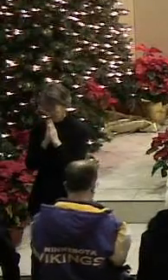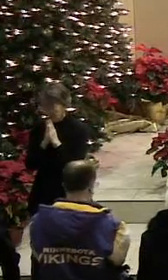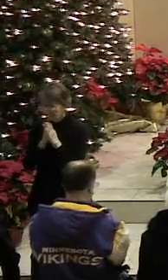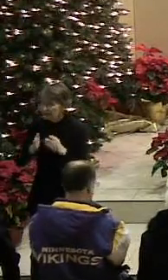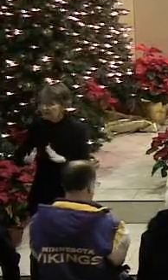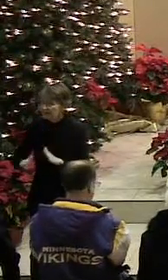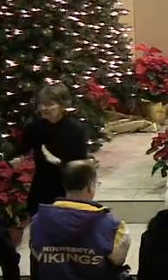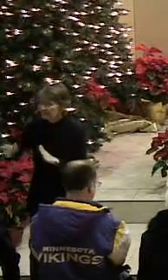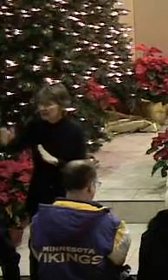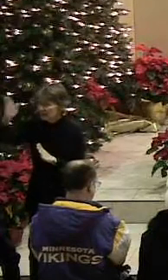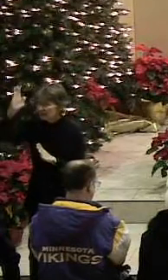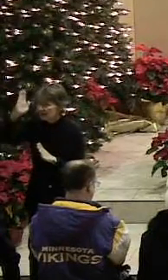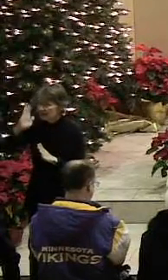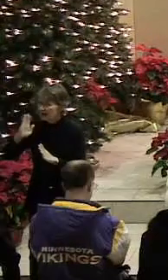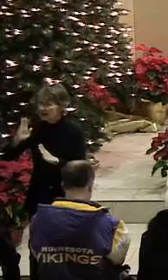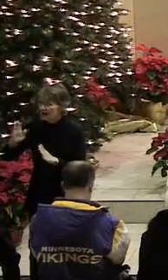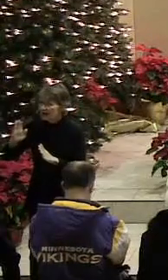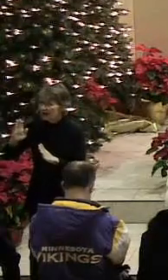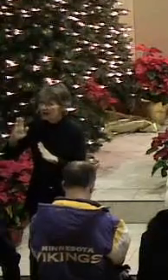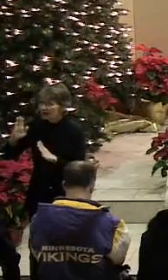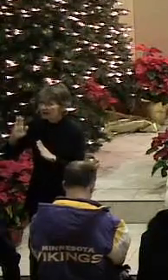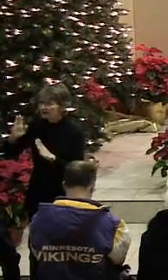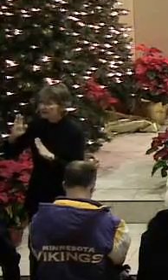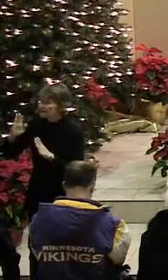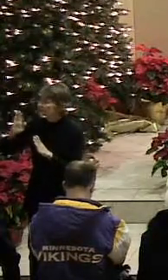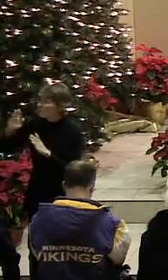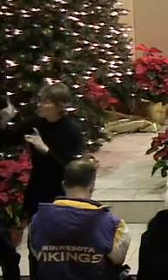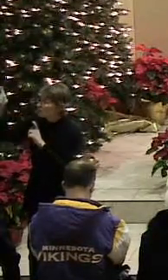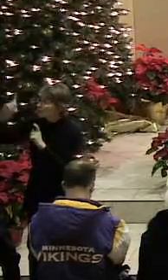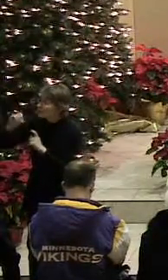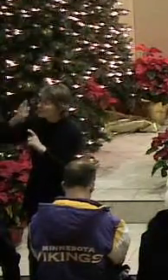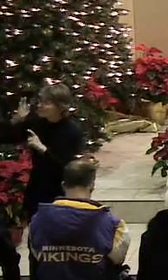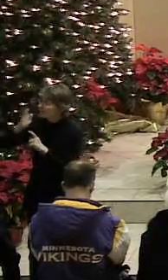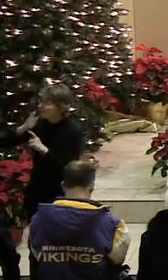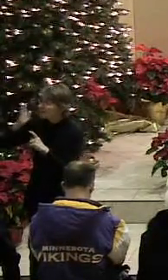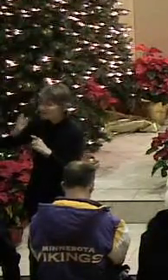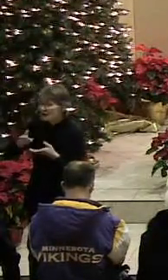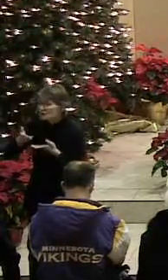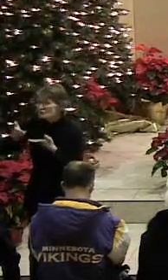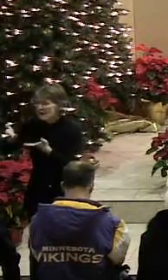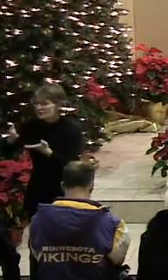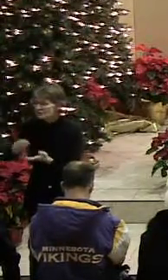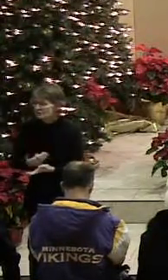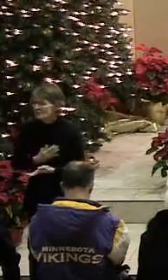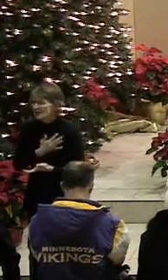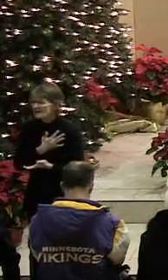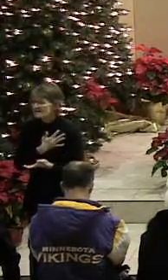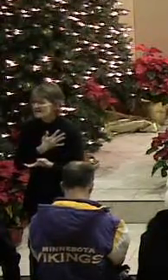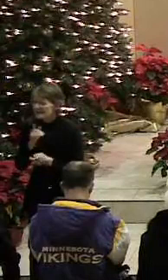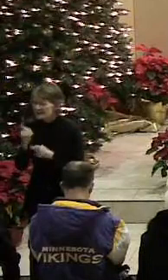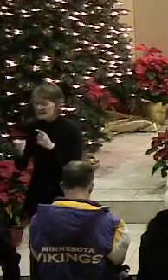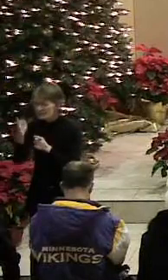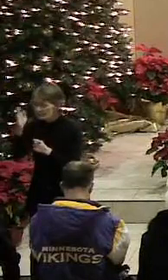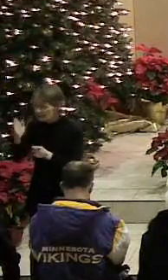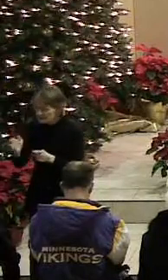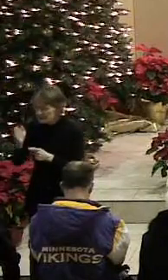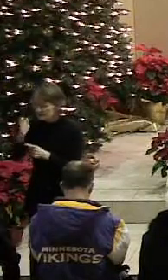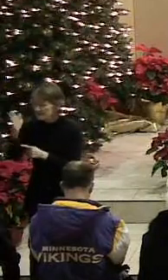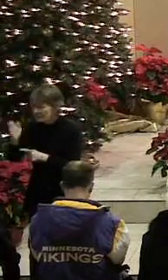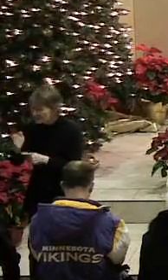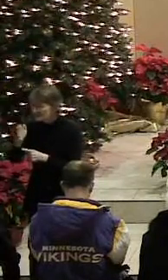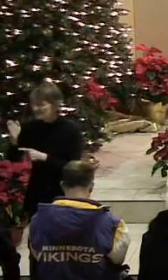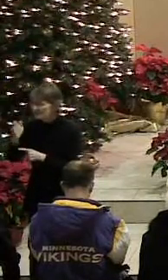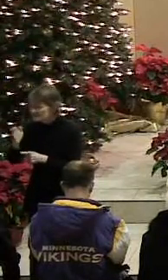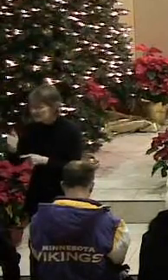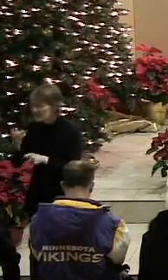spirit. May God, the source and origin of all blessing, grant you grace, pour out his blessing in abundance, and keep